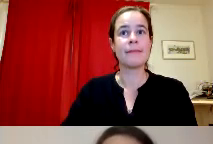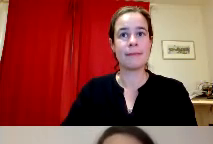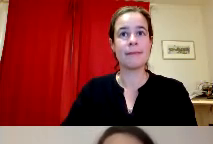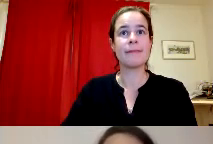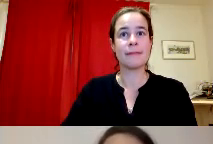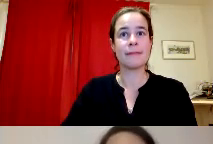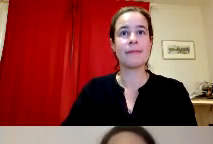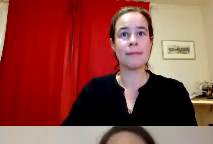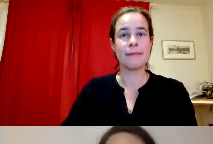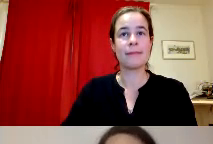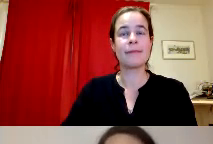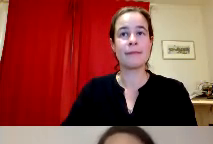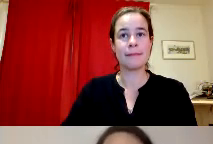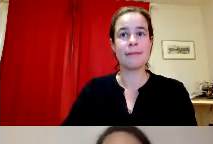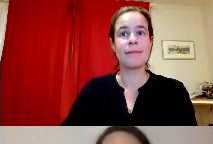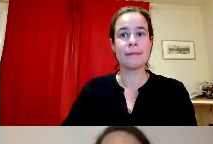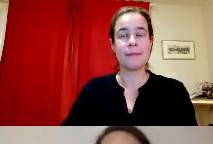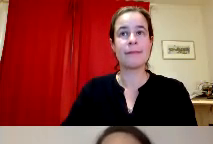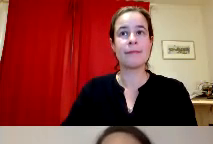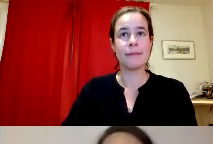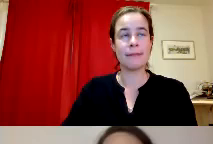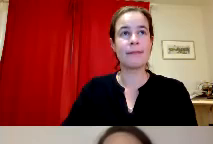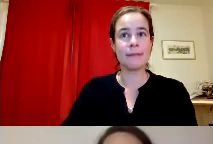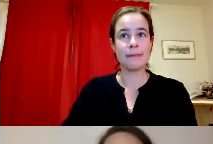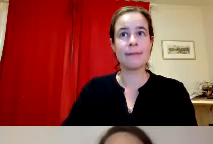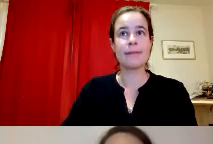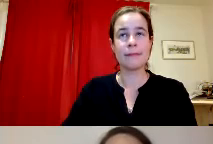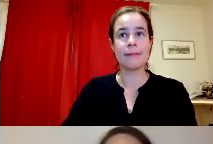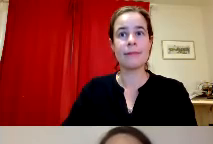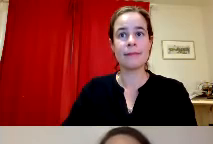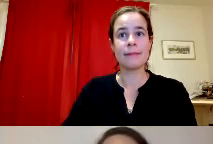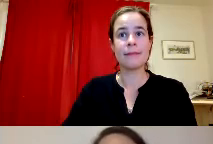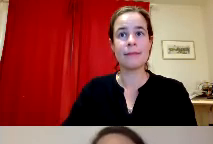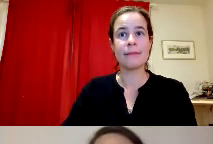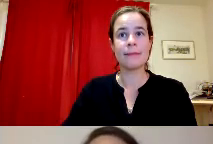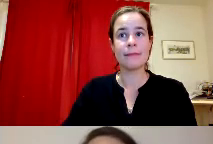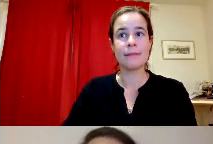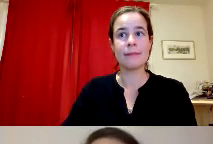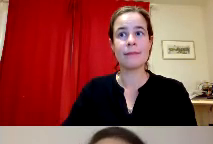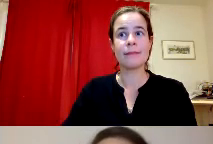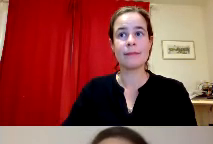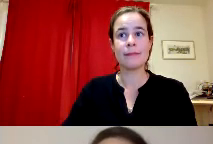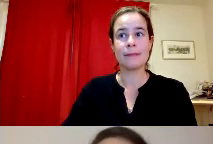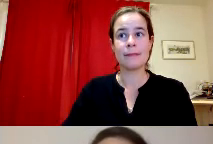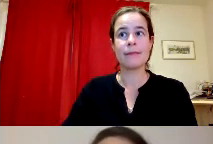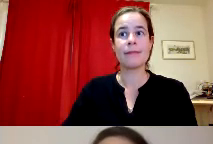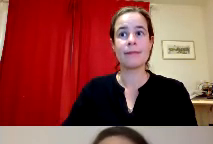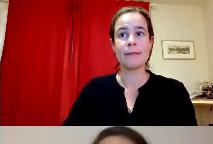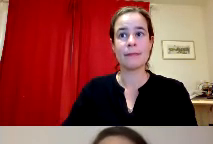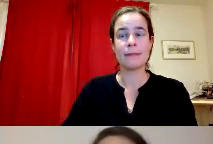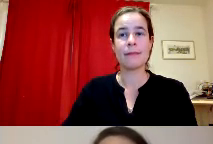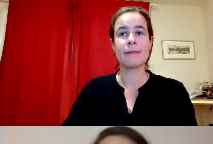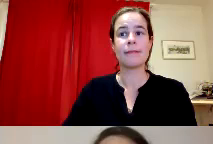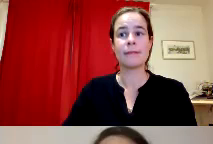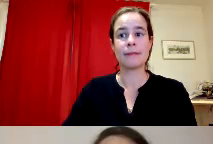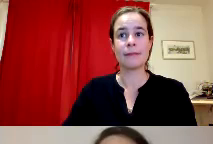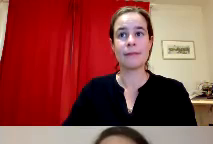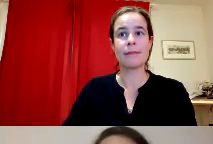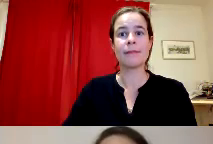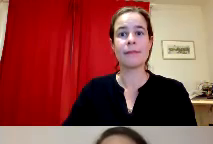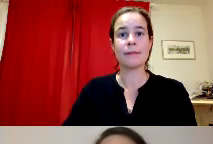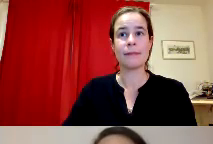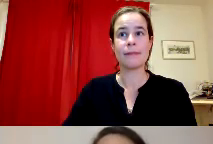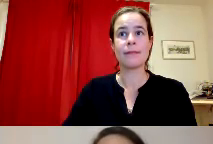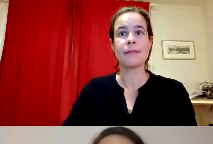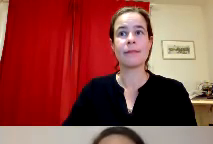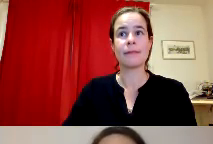would be able to go to socialize and check in on their babies. But we had 47 other participants who reported issues